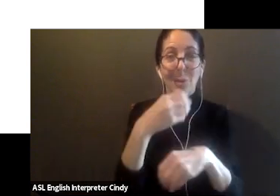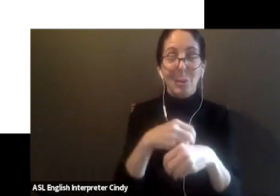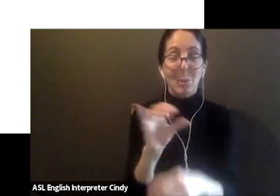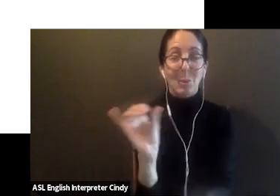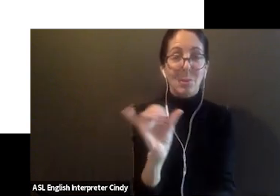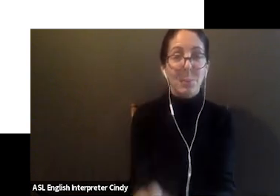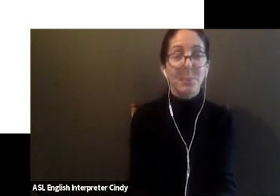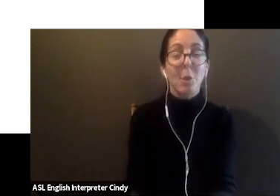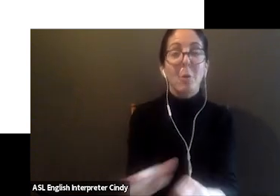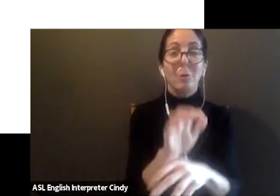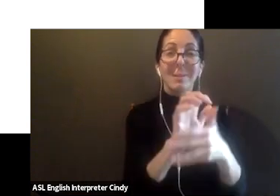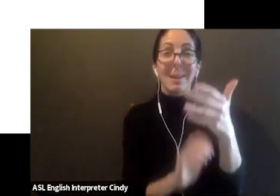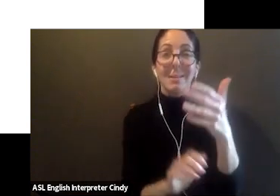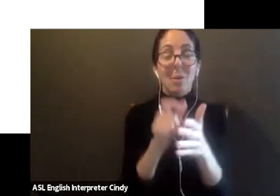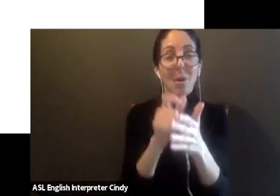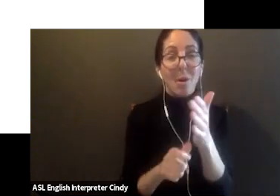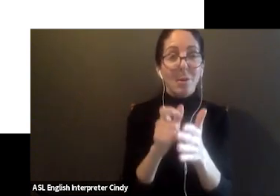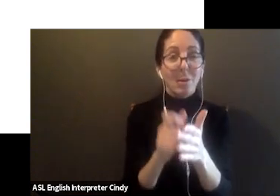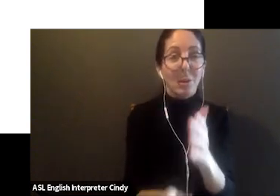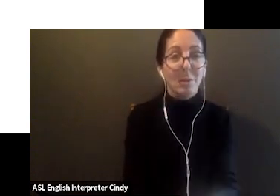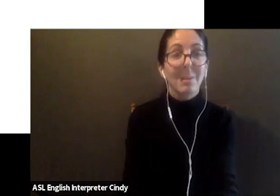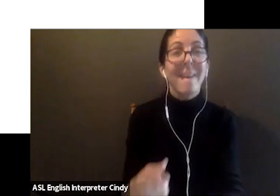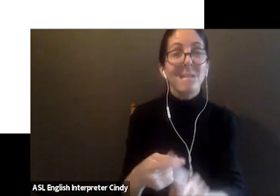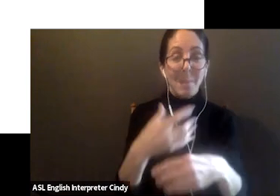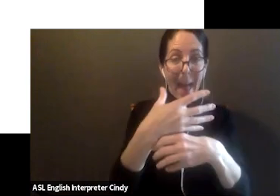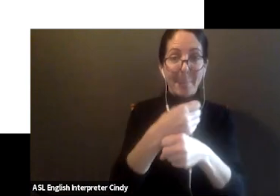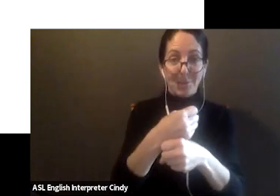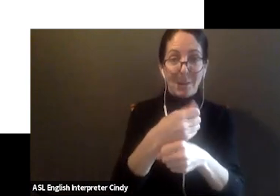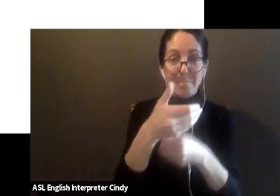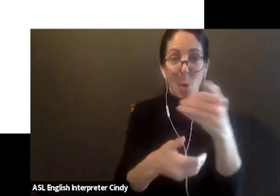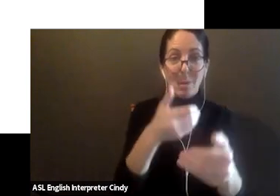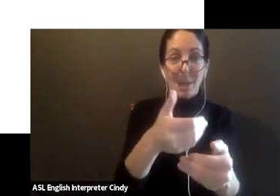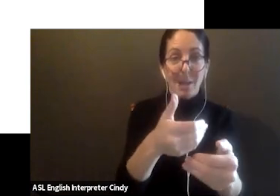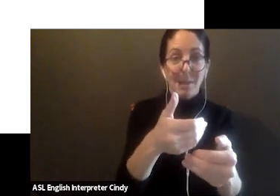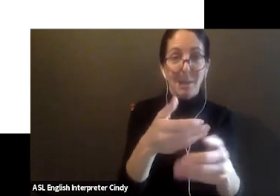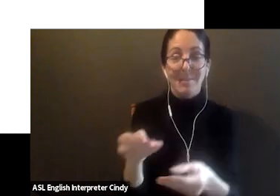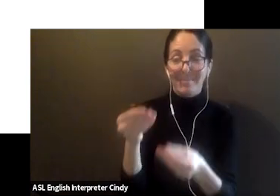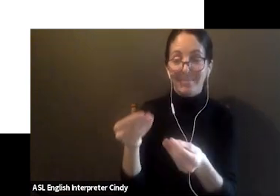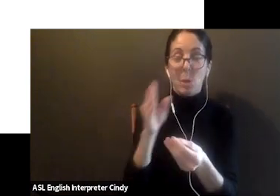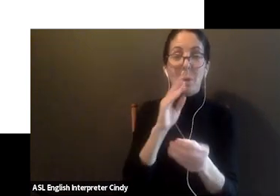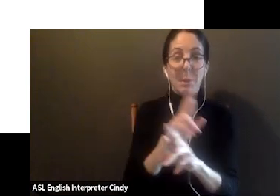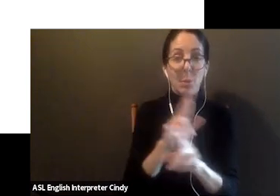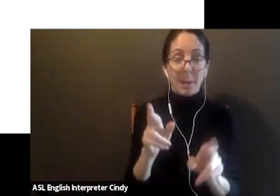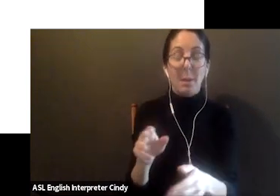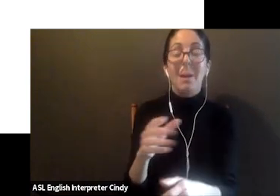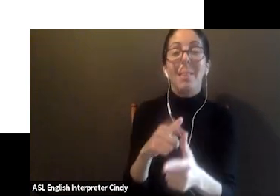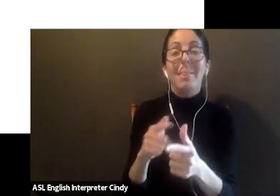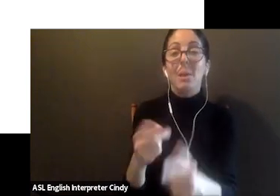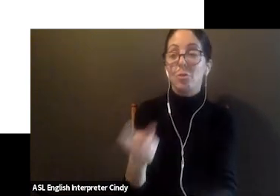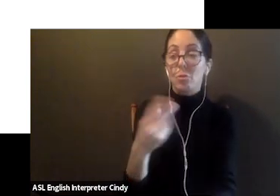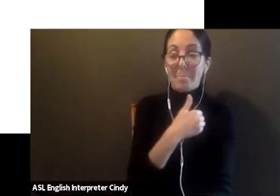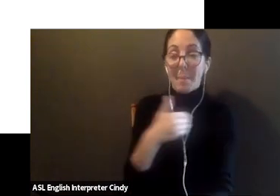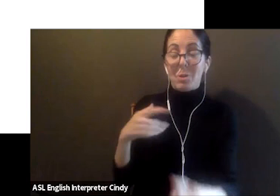Full text articles, once screened from the abstract process, will be ready, and 2 members of the team will